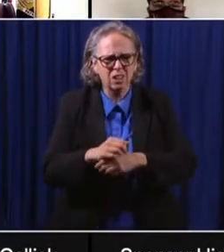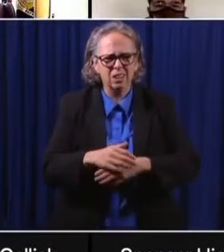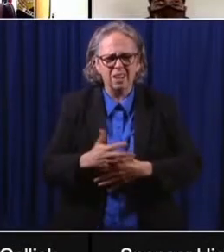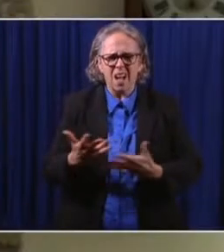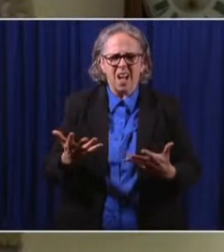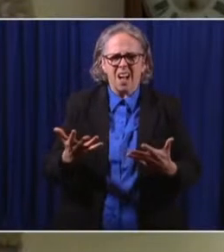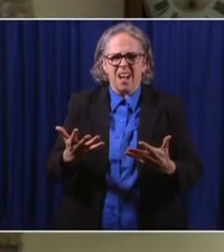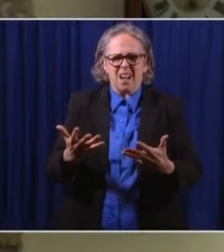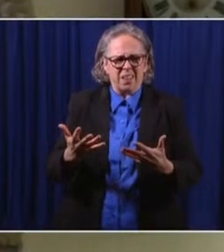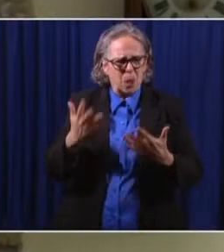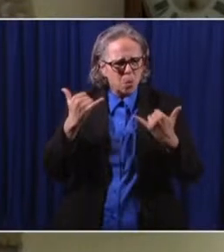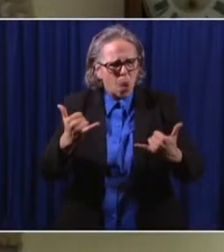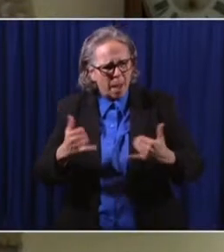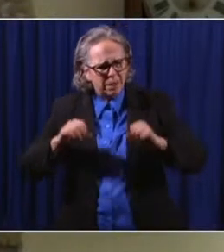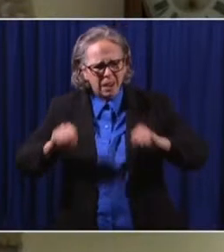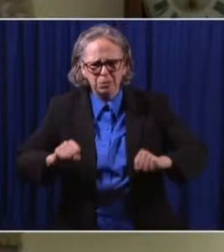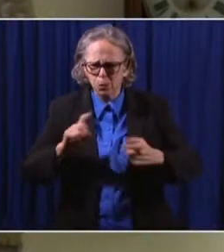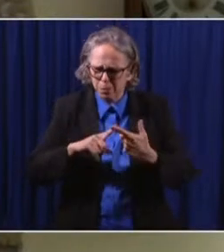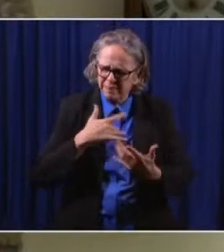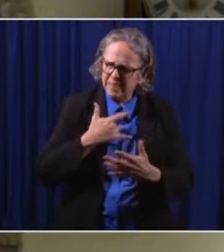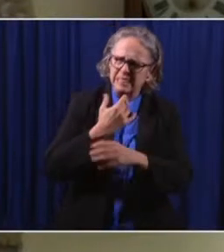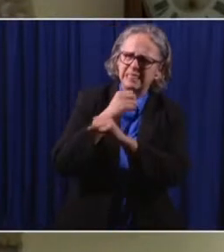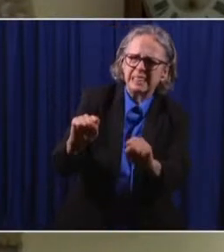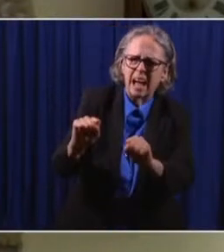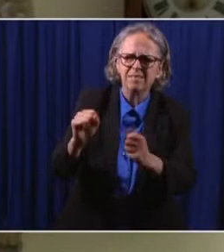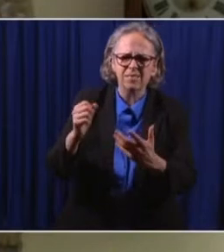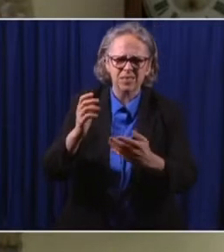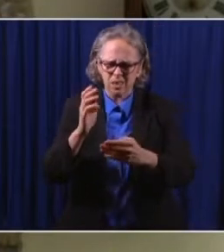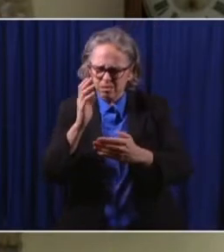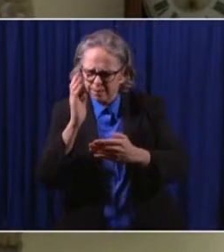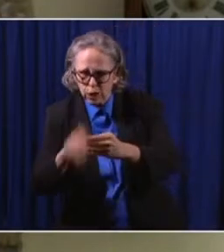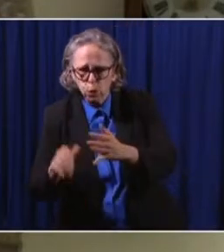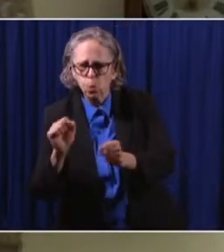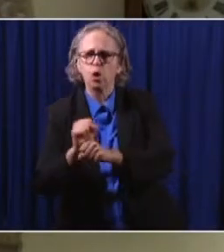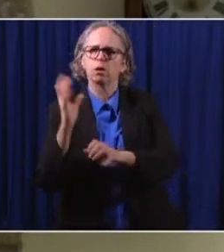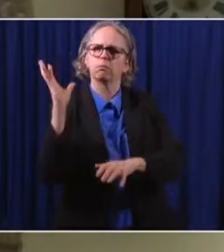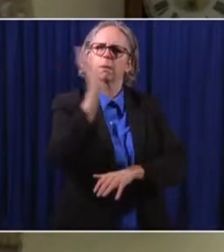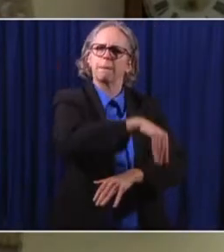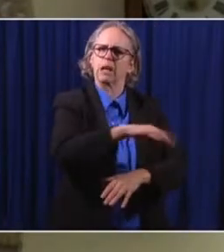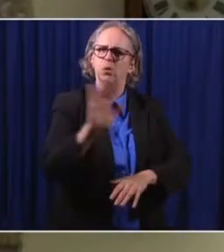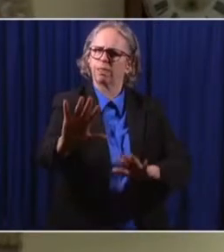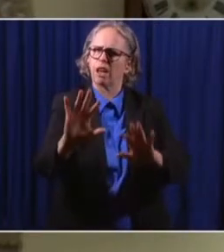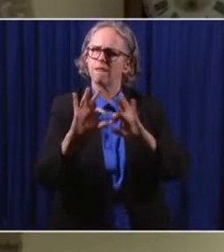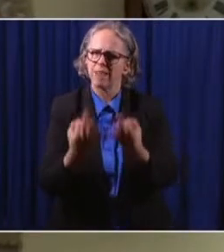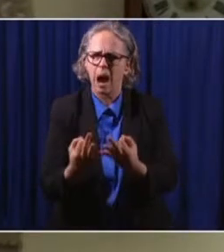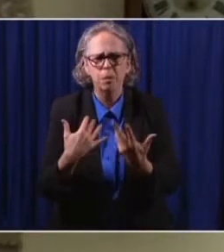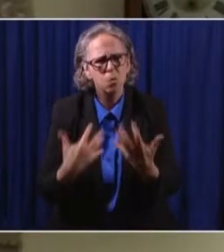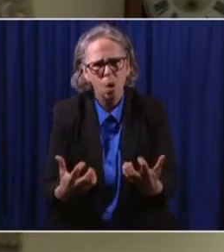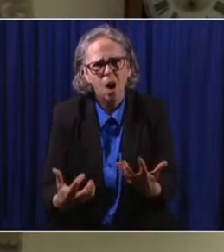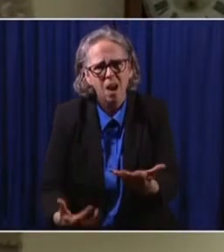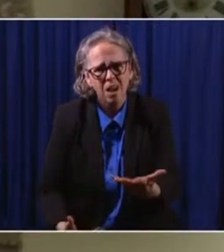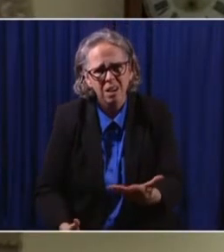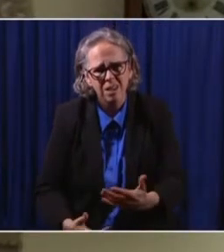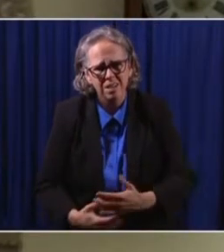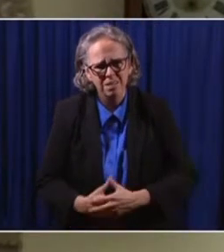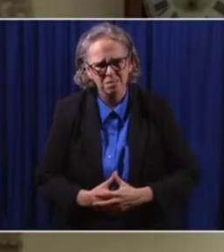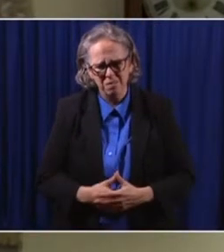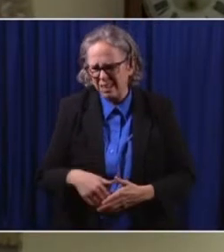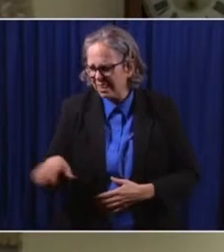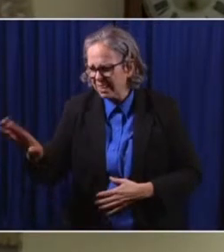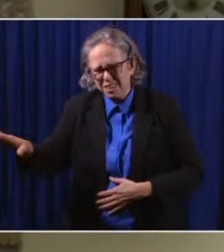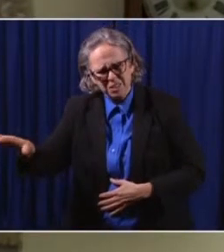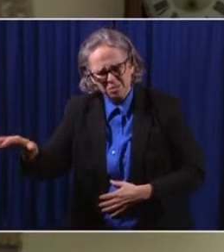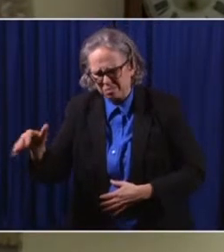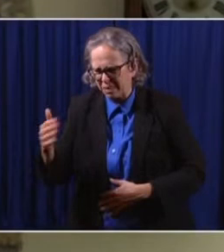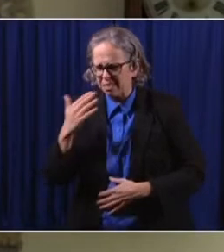just like you and I do, sir. Yeah. Well, thank you for sharing that with us. It's something we,